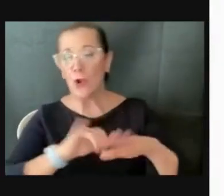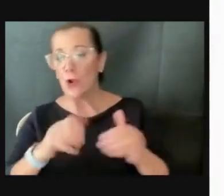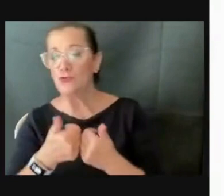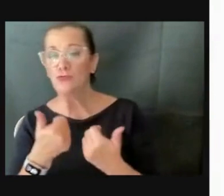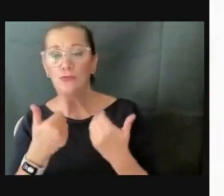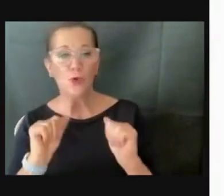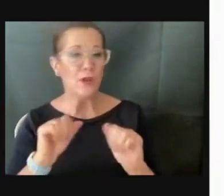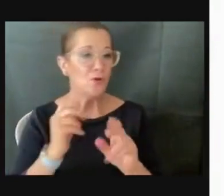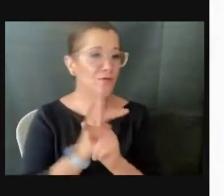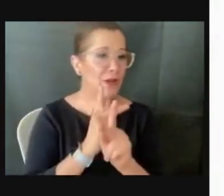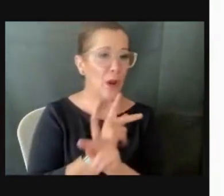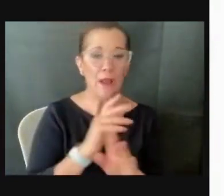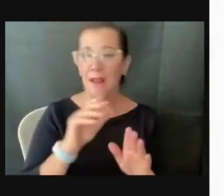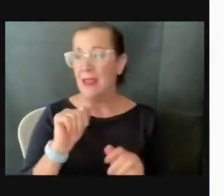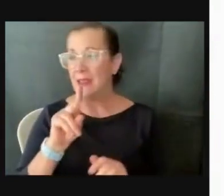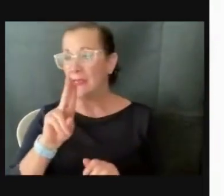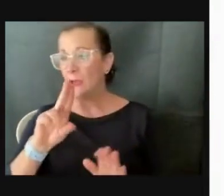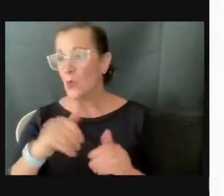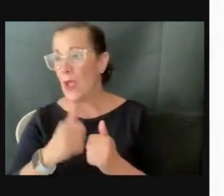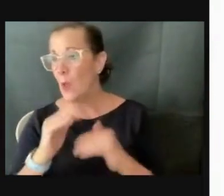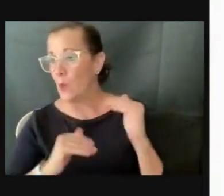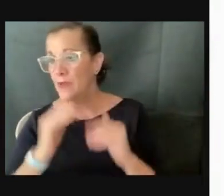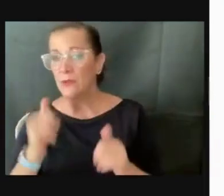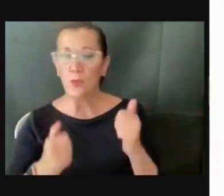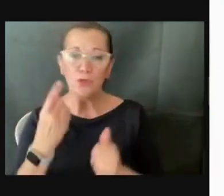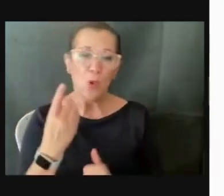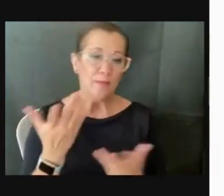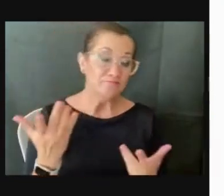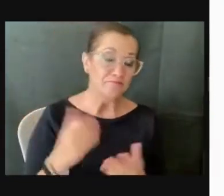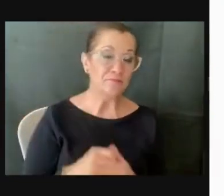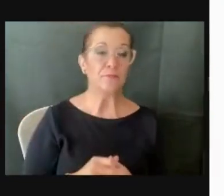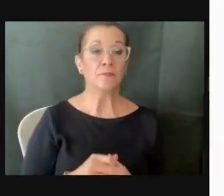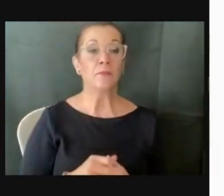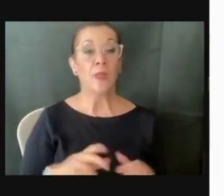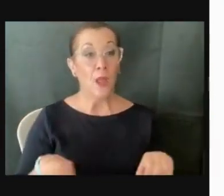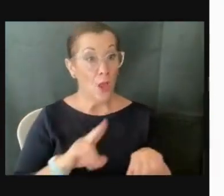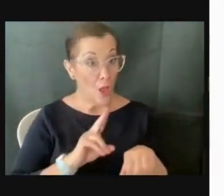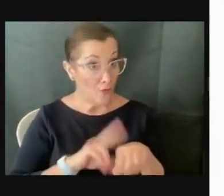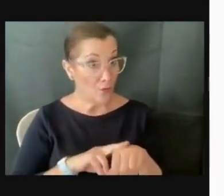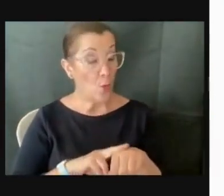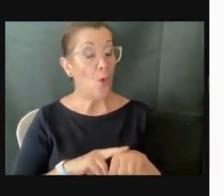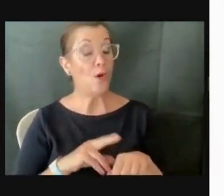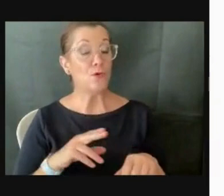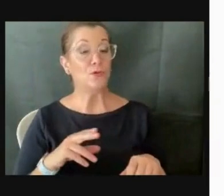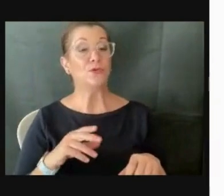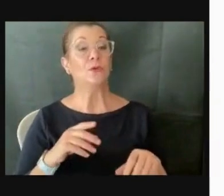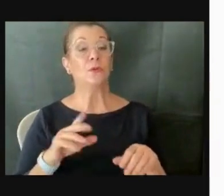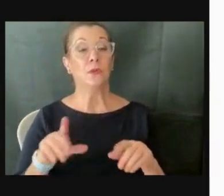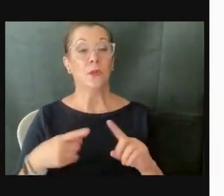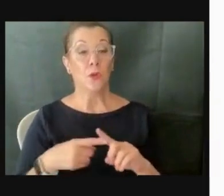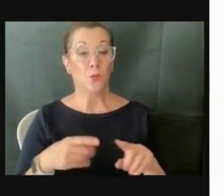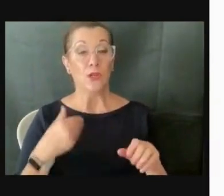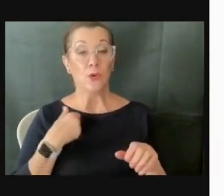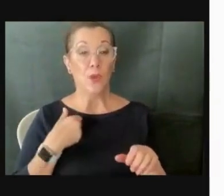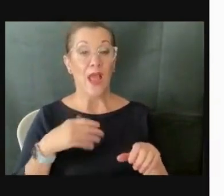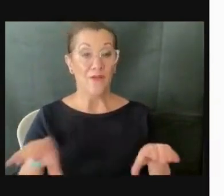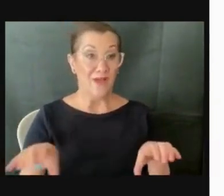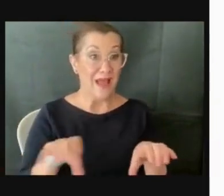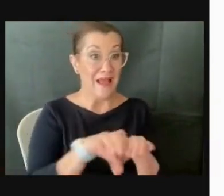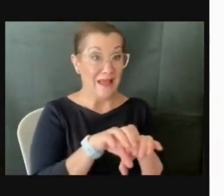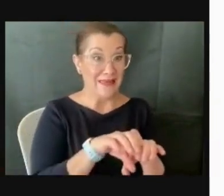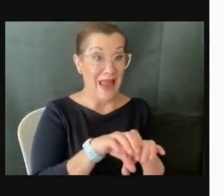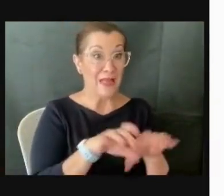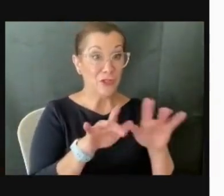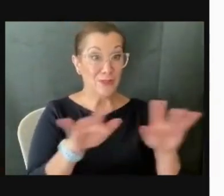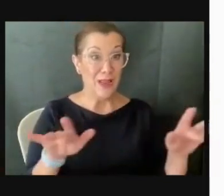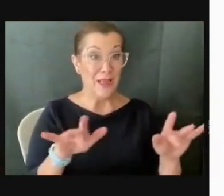what kind of ADU you want to build. And of course, like I mentioned before, when you do an attached ADU, because of that spacing, you lose a